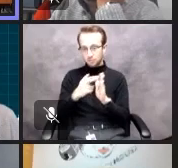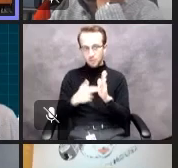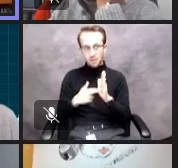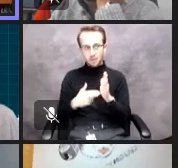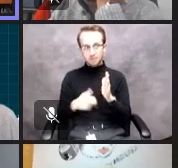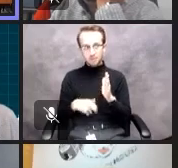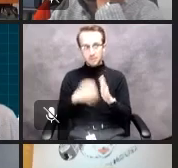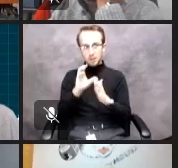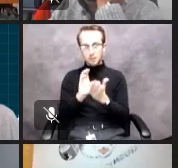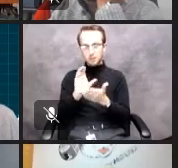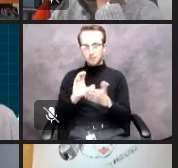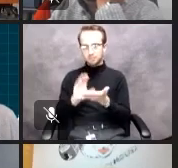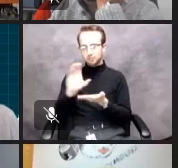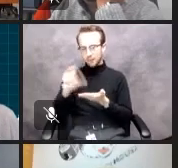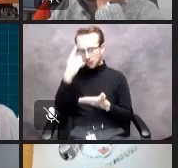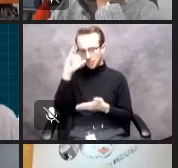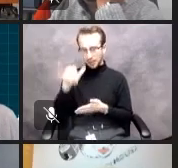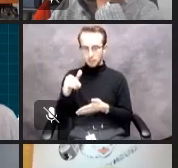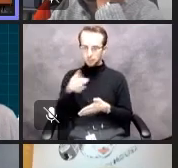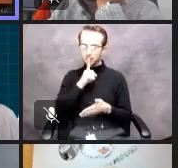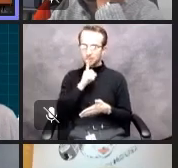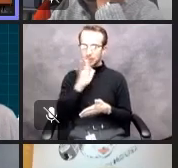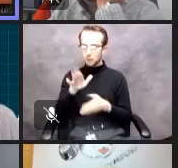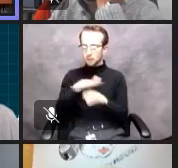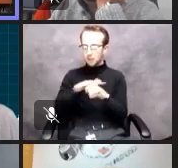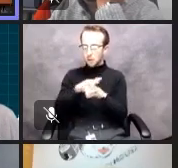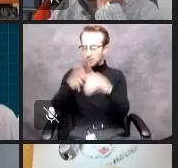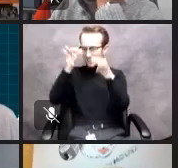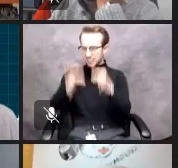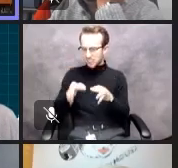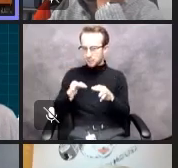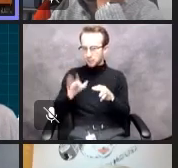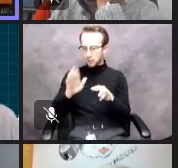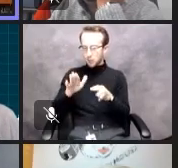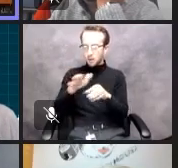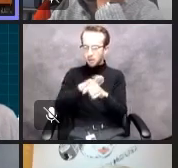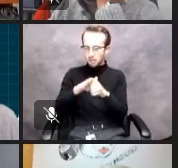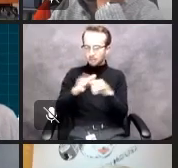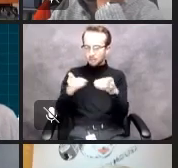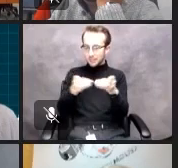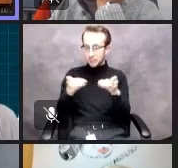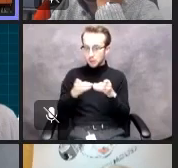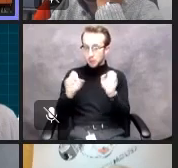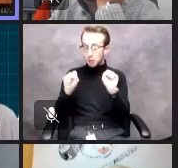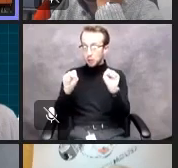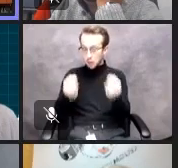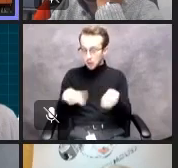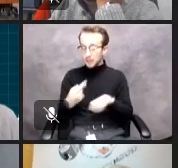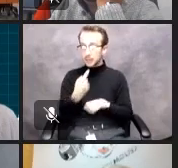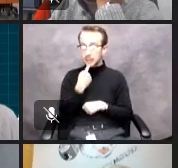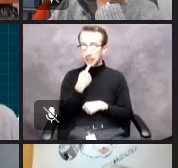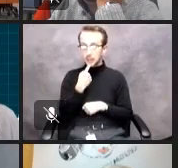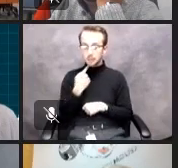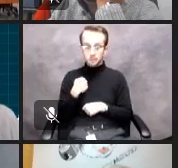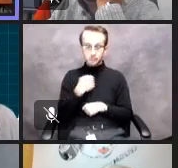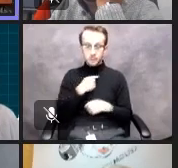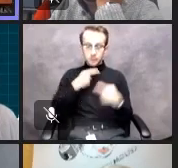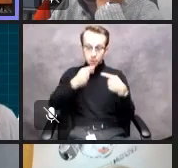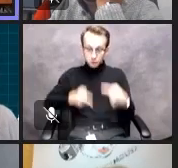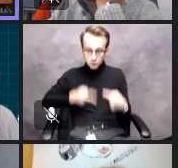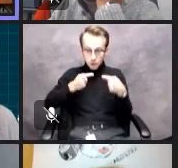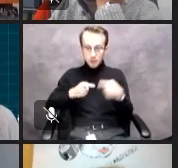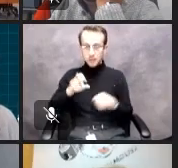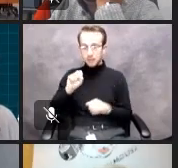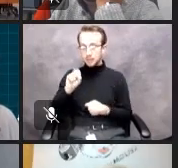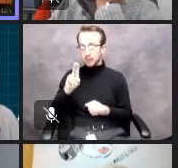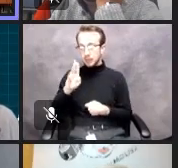completely local decision. So locally, your district could say, we're struggling with substitute teachers,